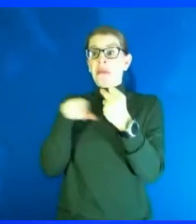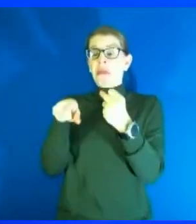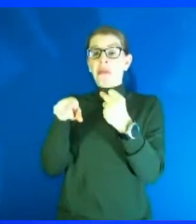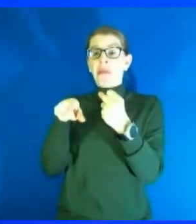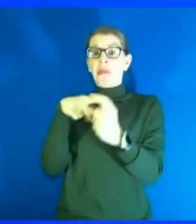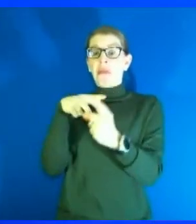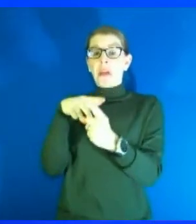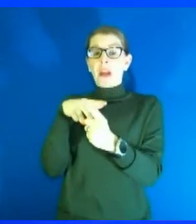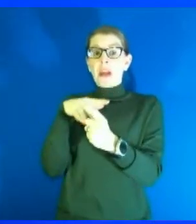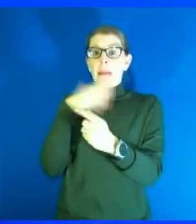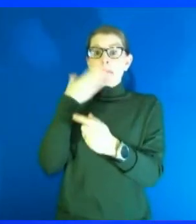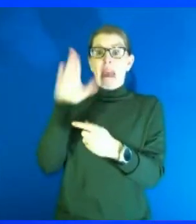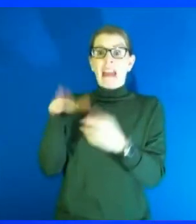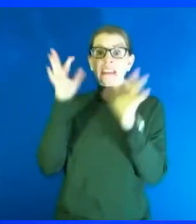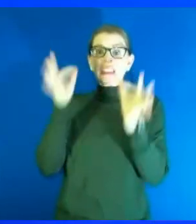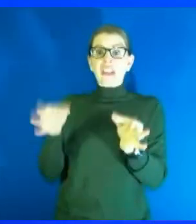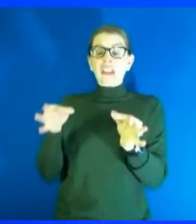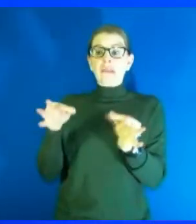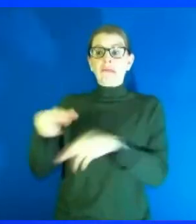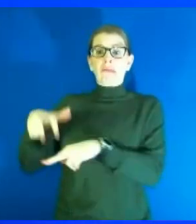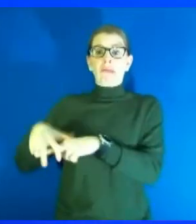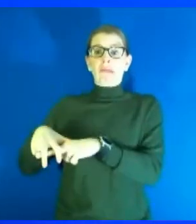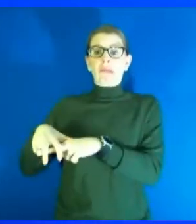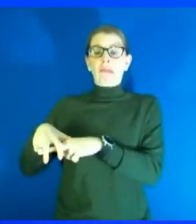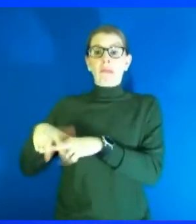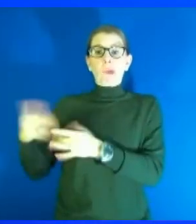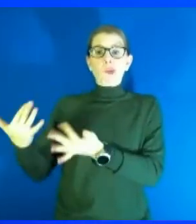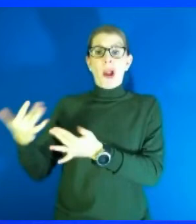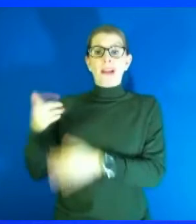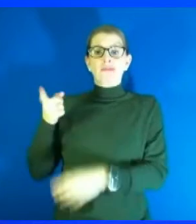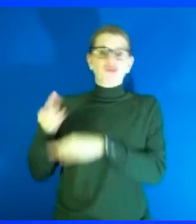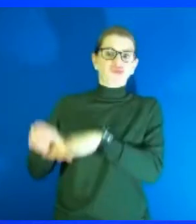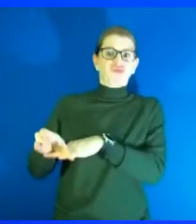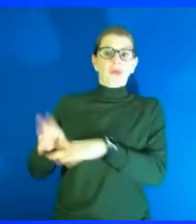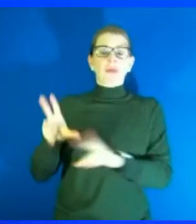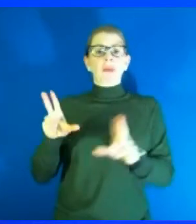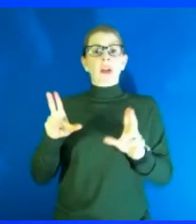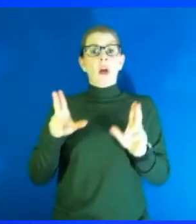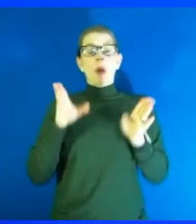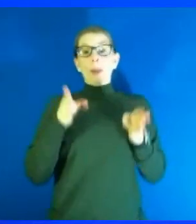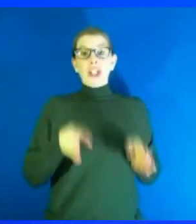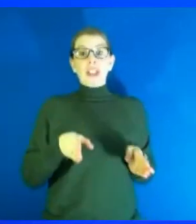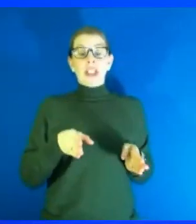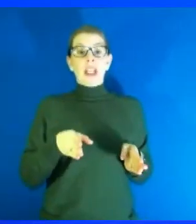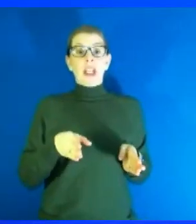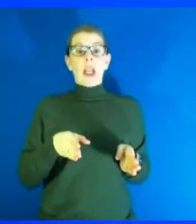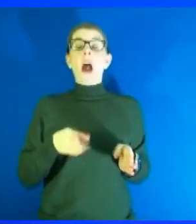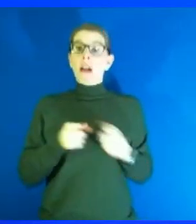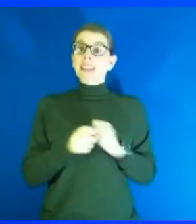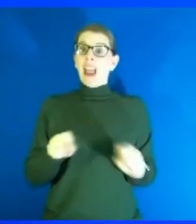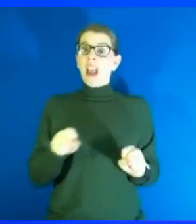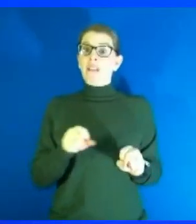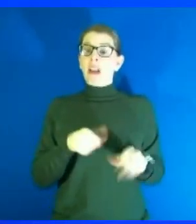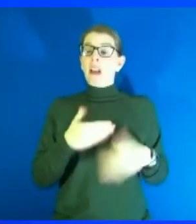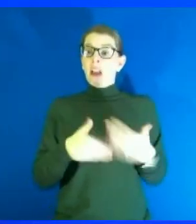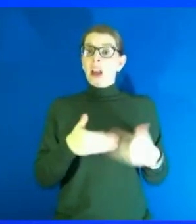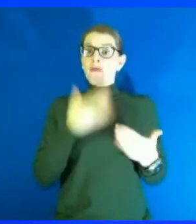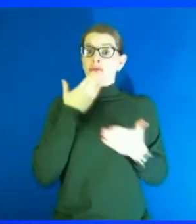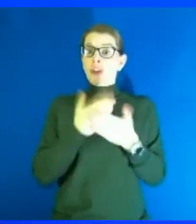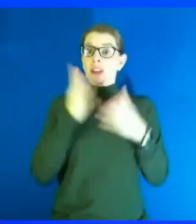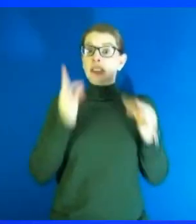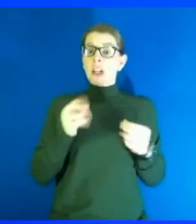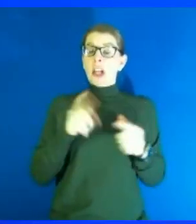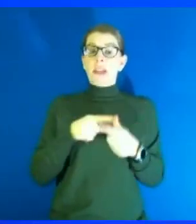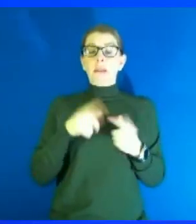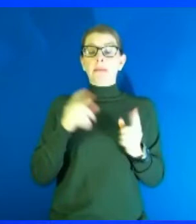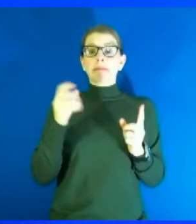making a really bad decision and broke their arm and make them wait, whereas the person who was safe and was making a good decision and they broke their